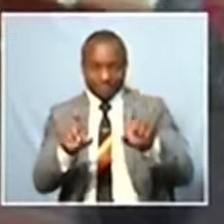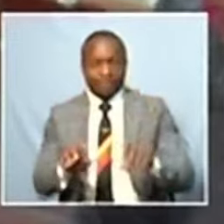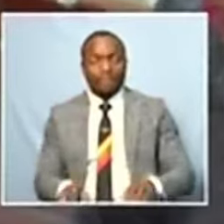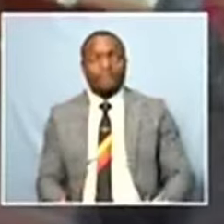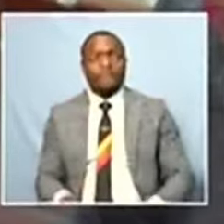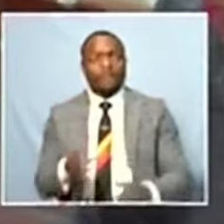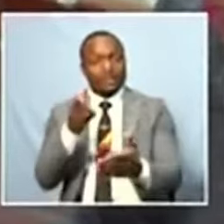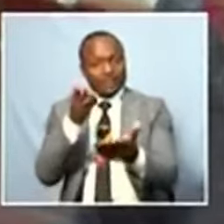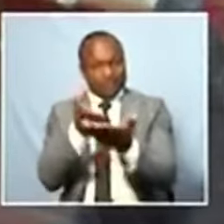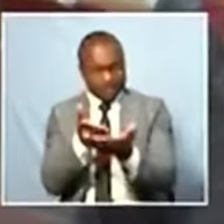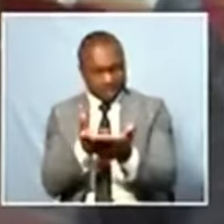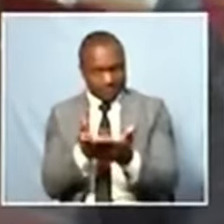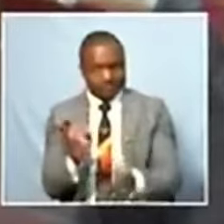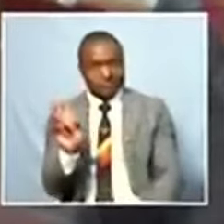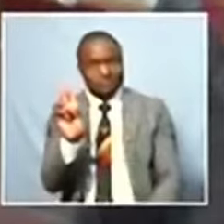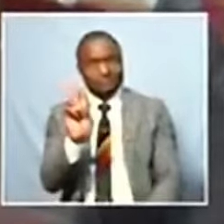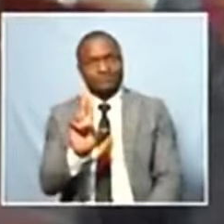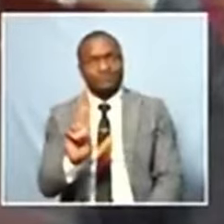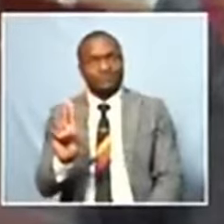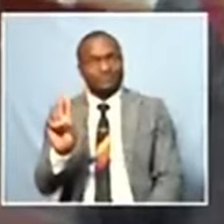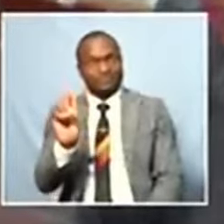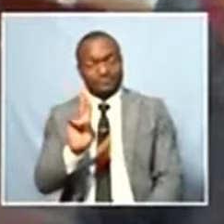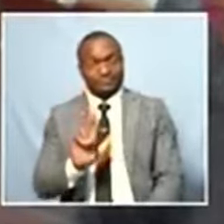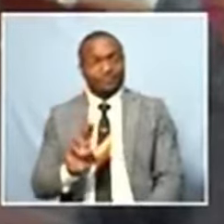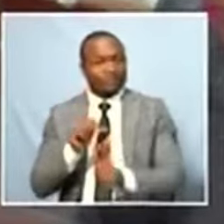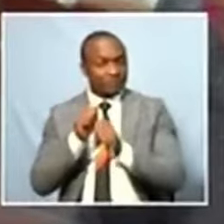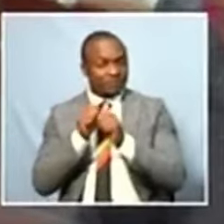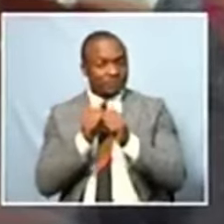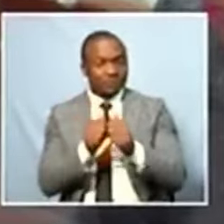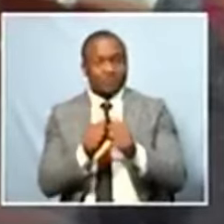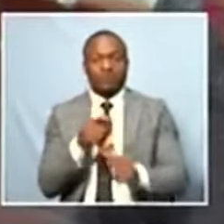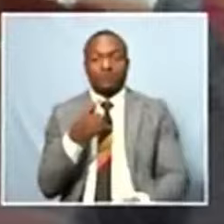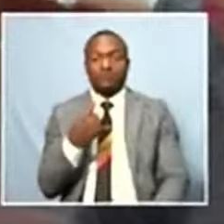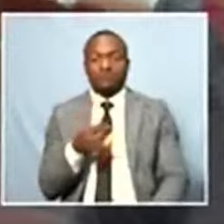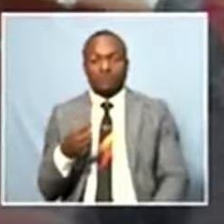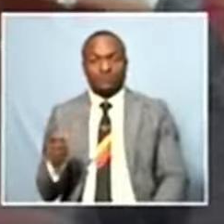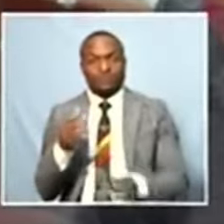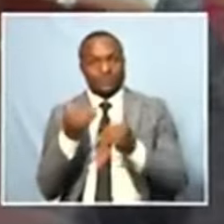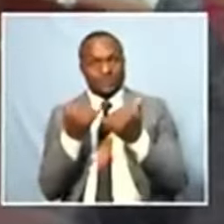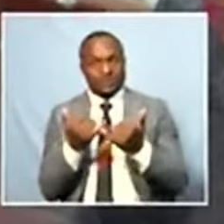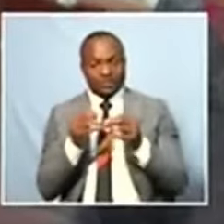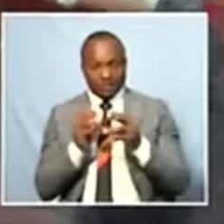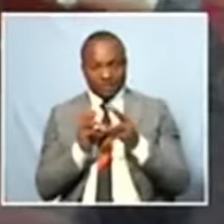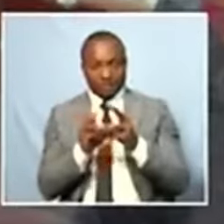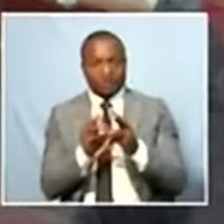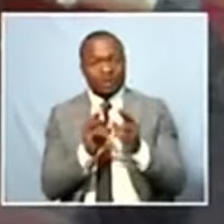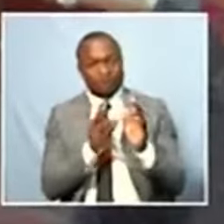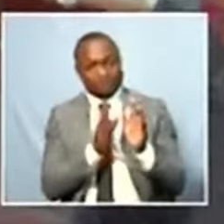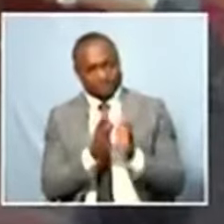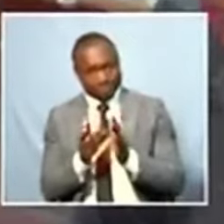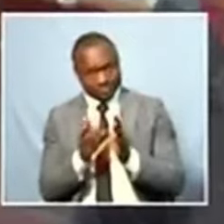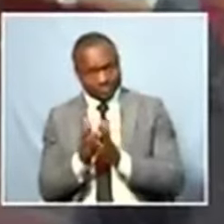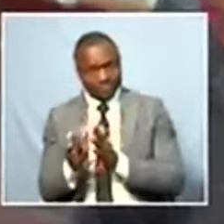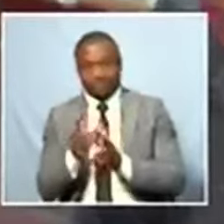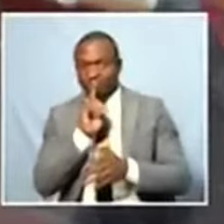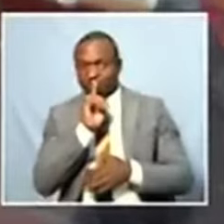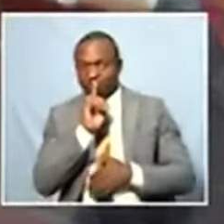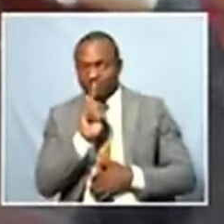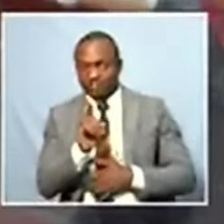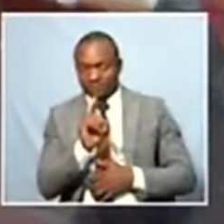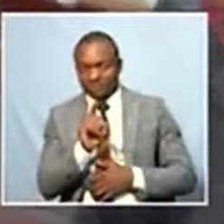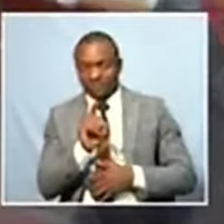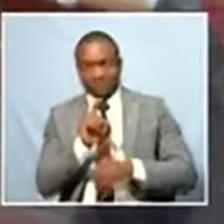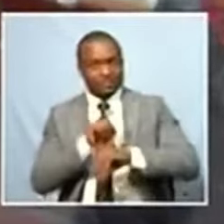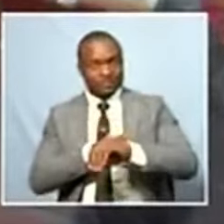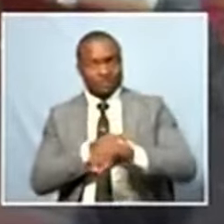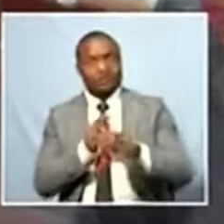This, we are using it as a compliance tool now because the way we've now designed it, it's in real time responding